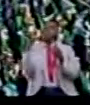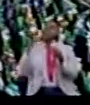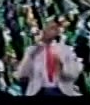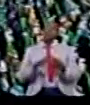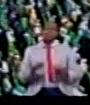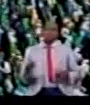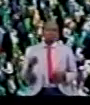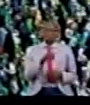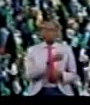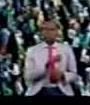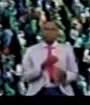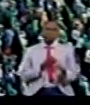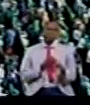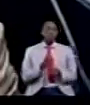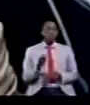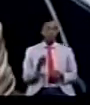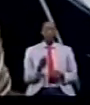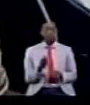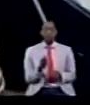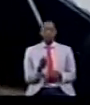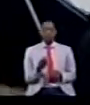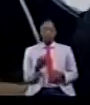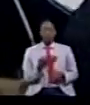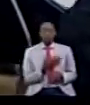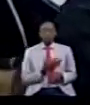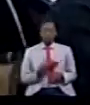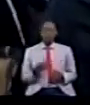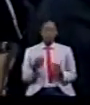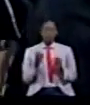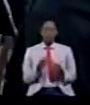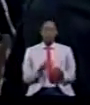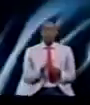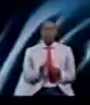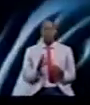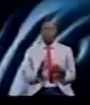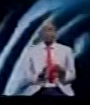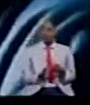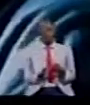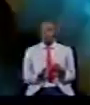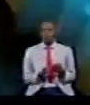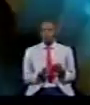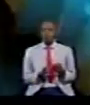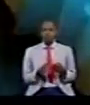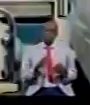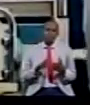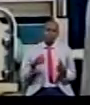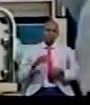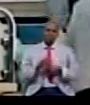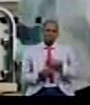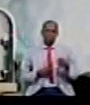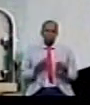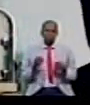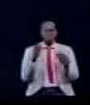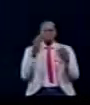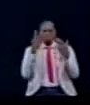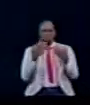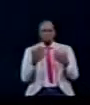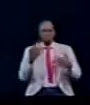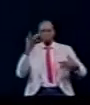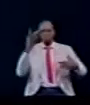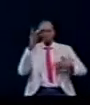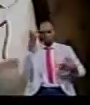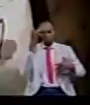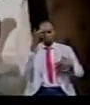pillow, and they awake him and say unto him, Master, they had to call on Jesus. That's exactly what we are trying to do